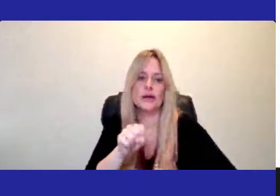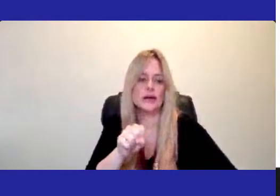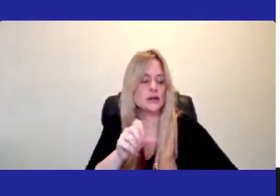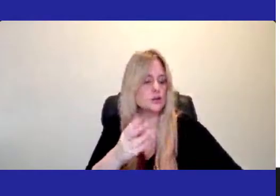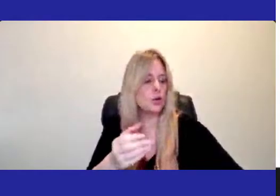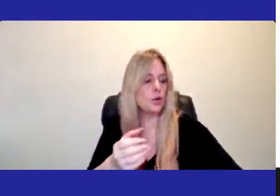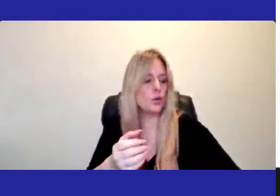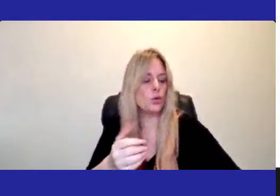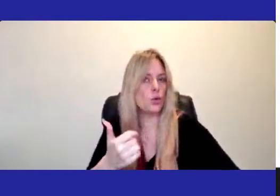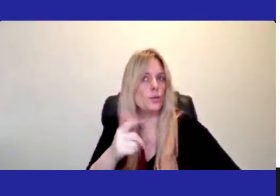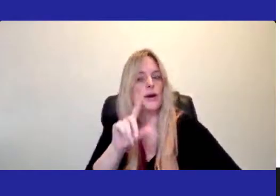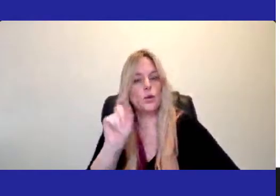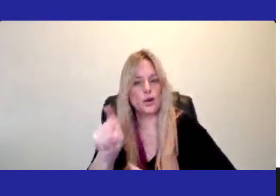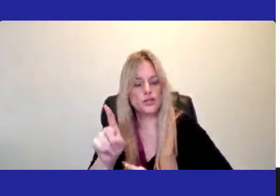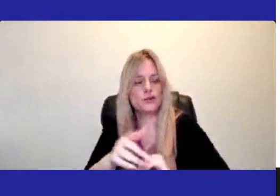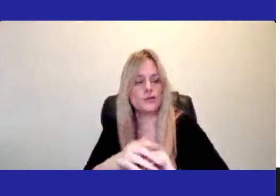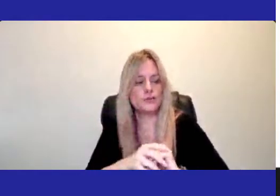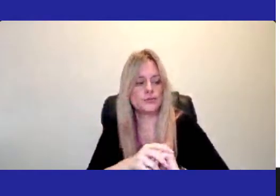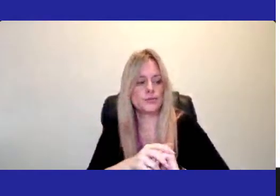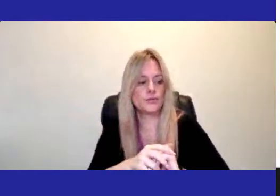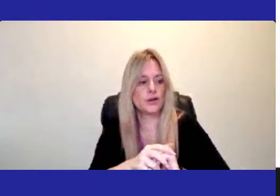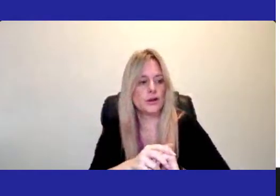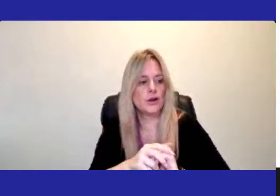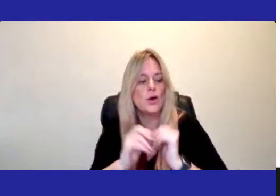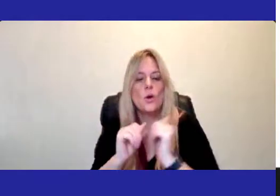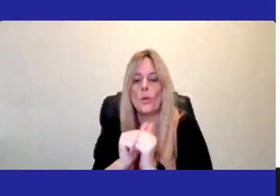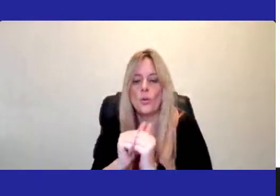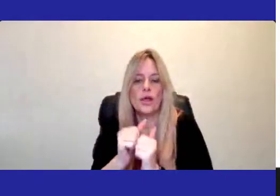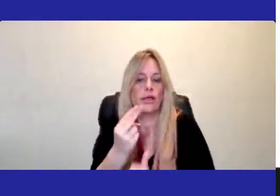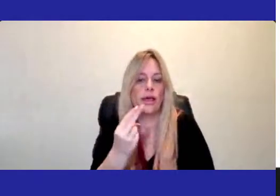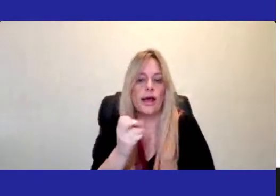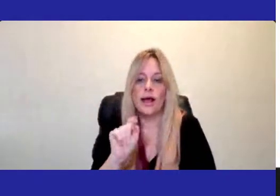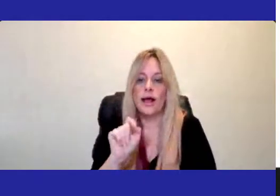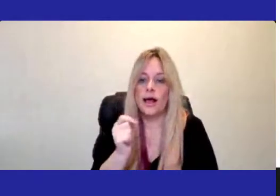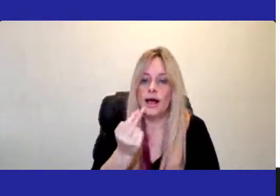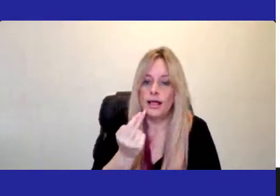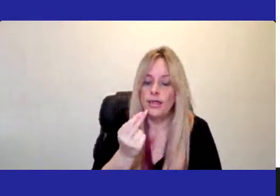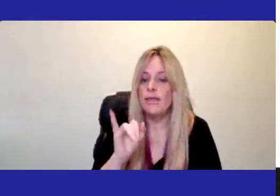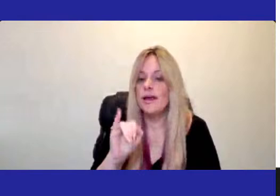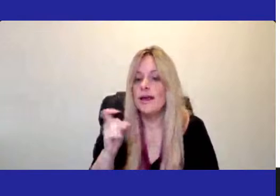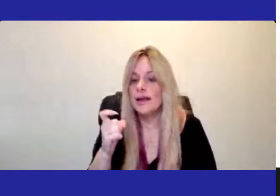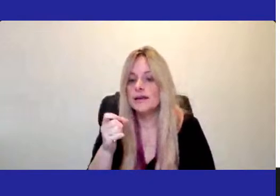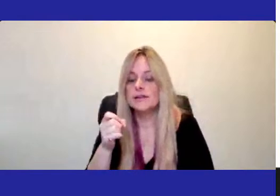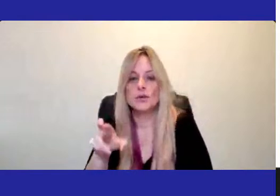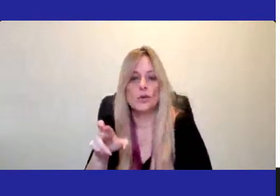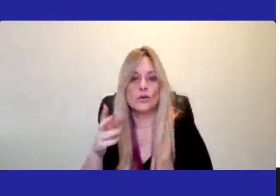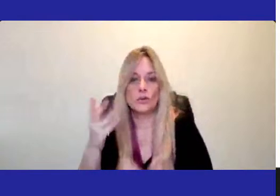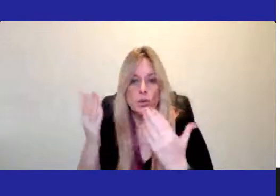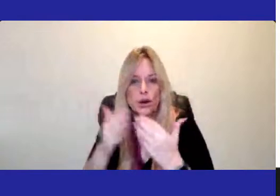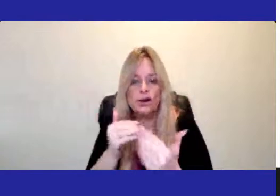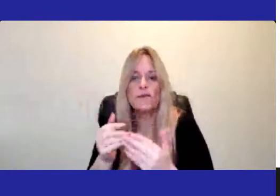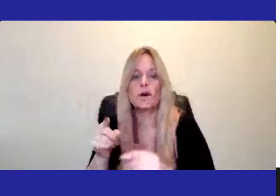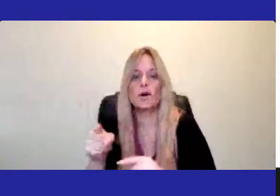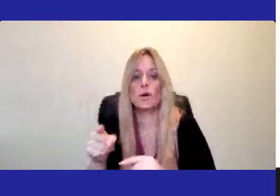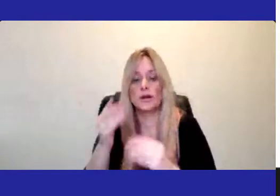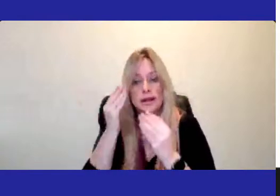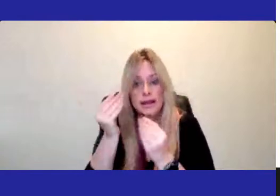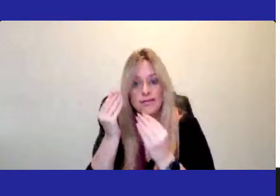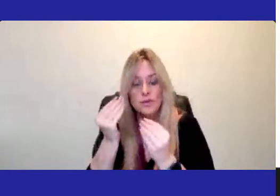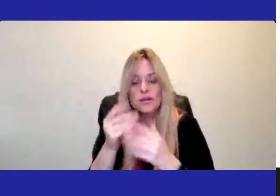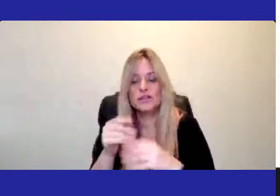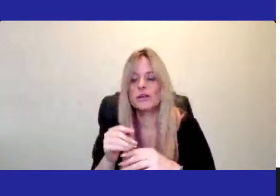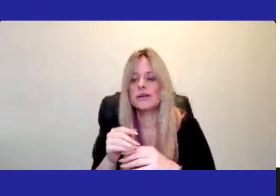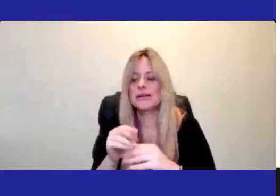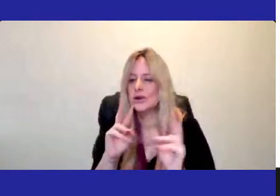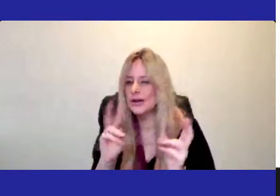would be, whether it's Healthix or Shine or whatever, the information can be transmitted. Is there an issue